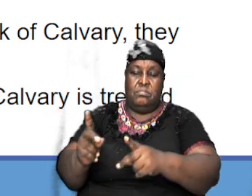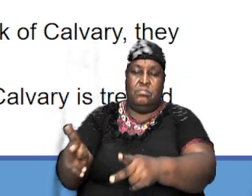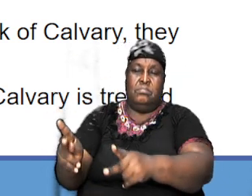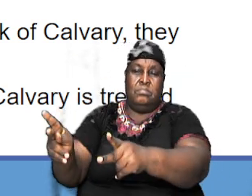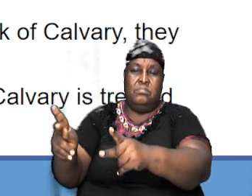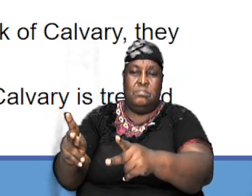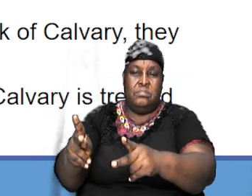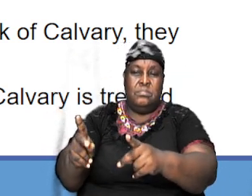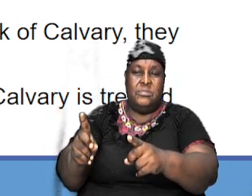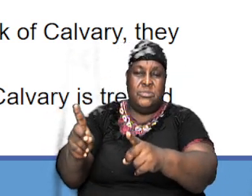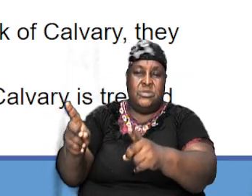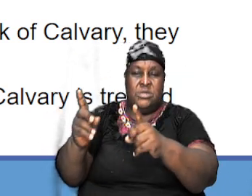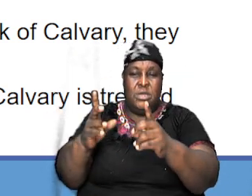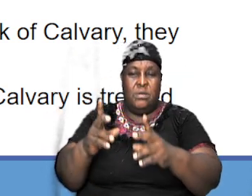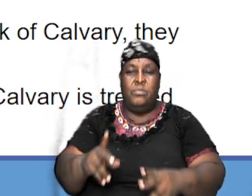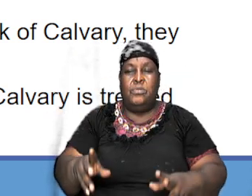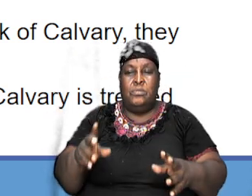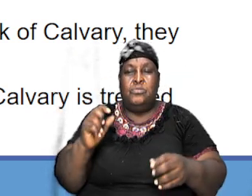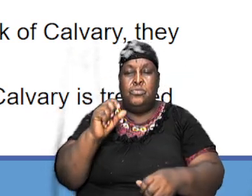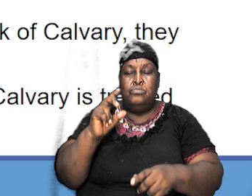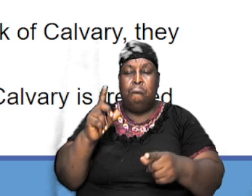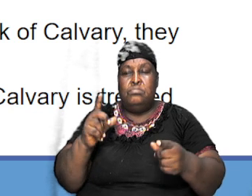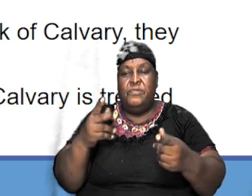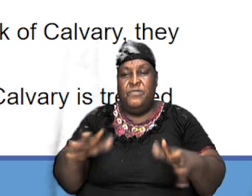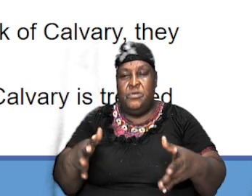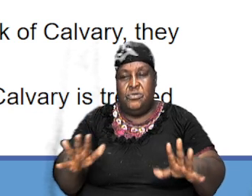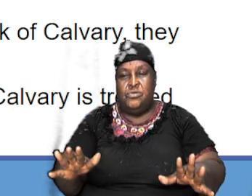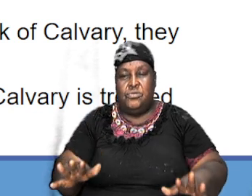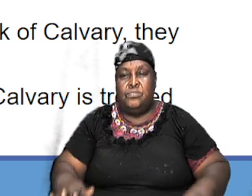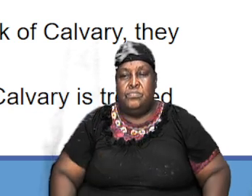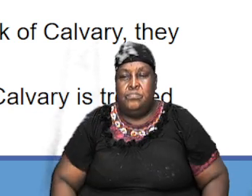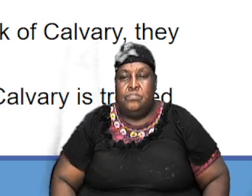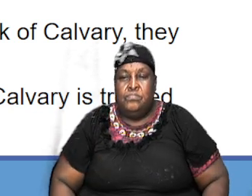and understand the question, and I hope you type your response, please.